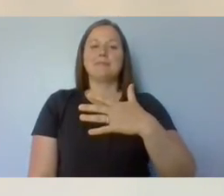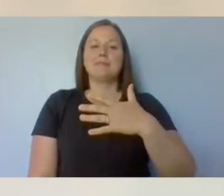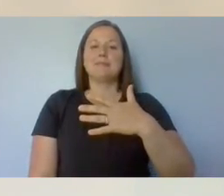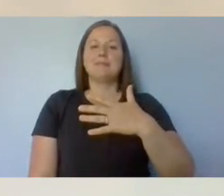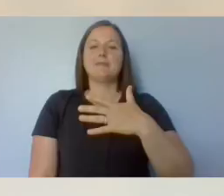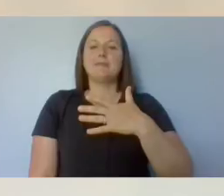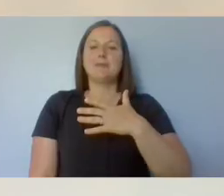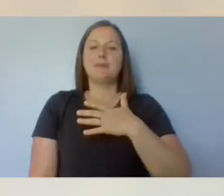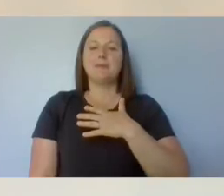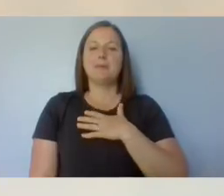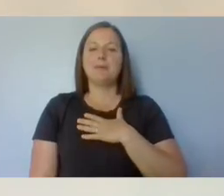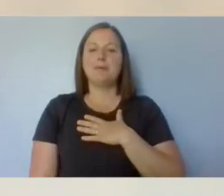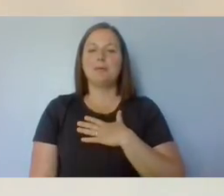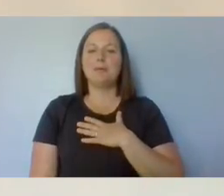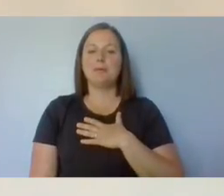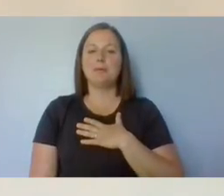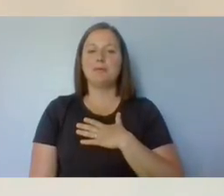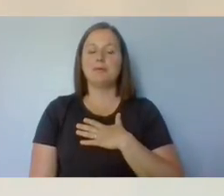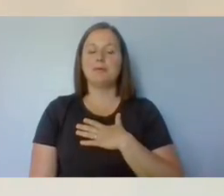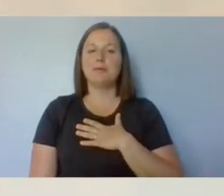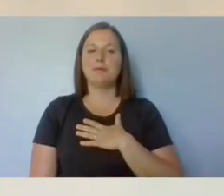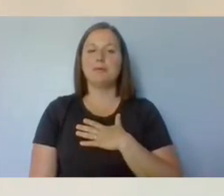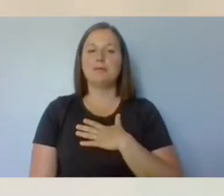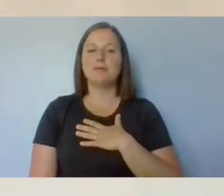Breathe out, lower your hands down.